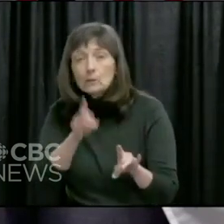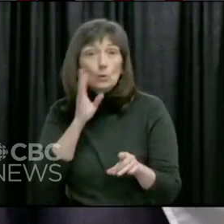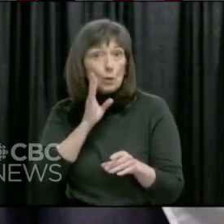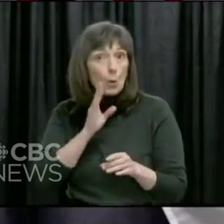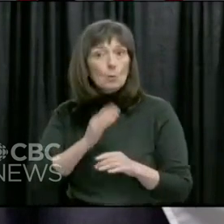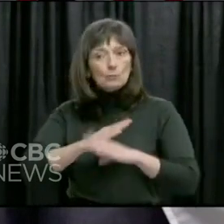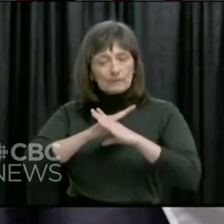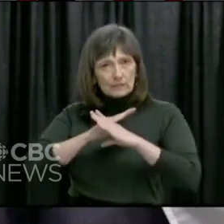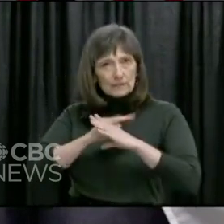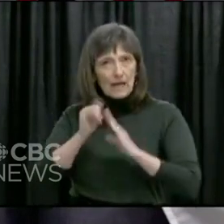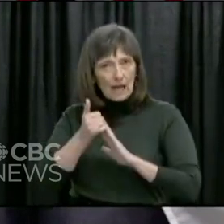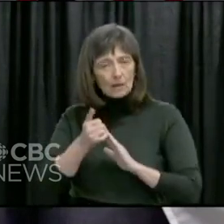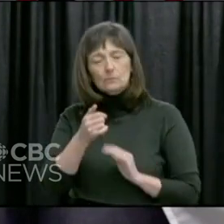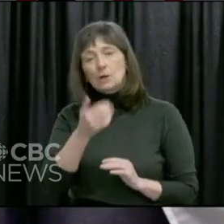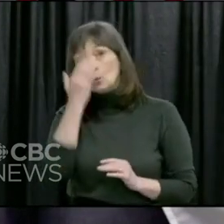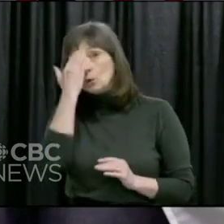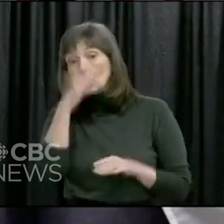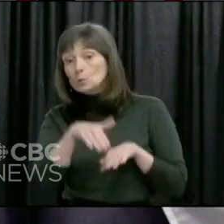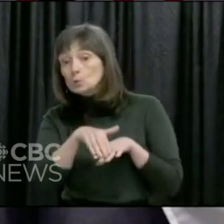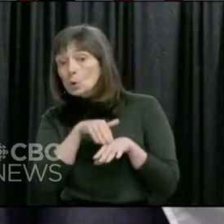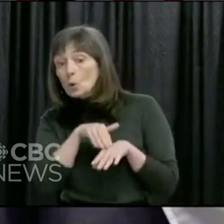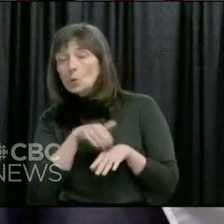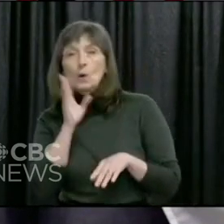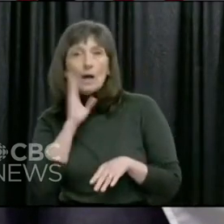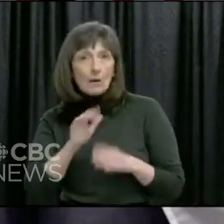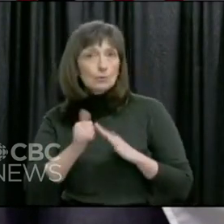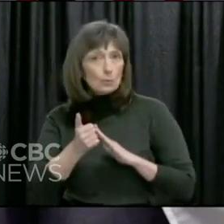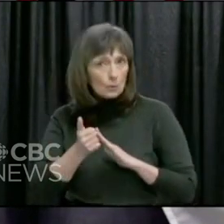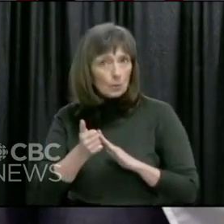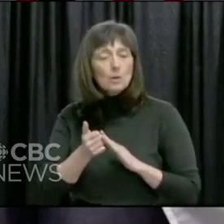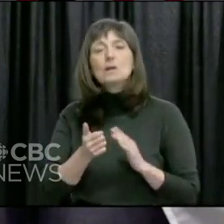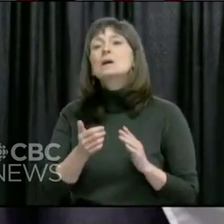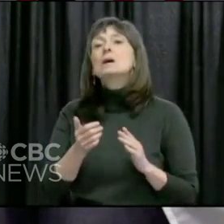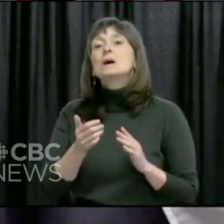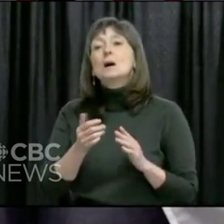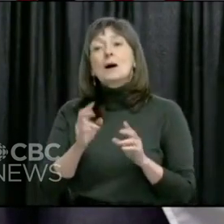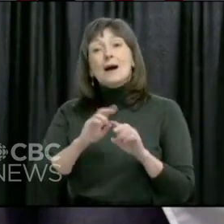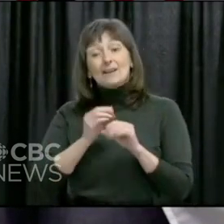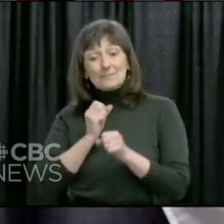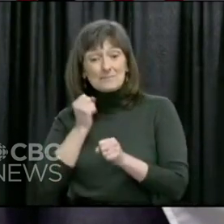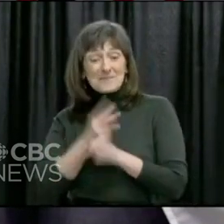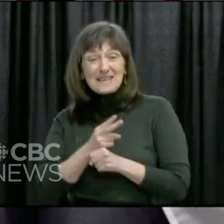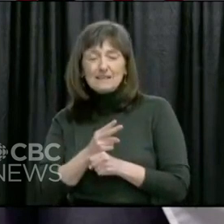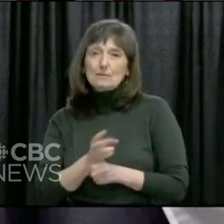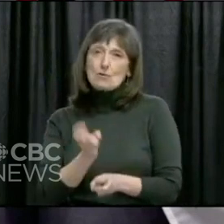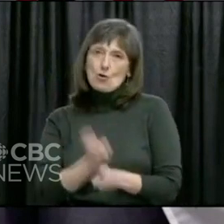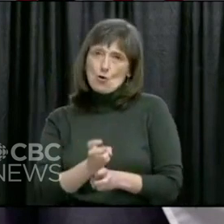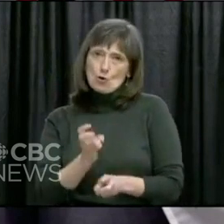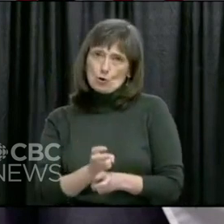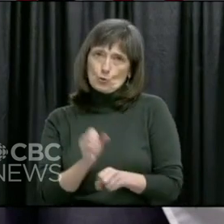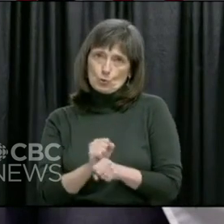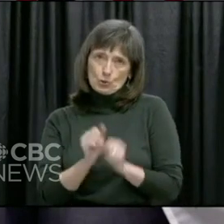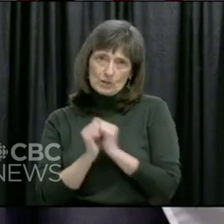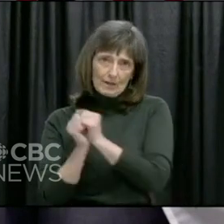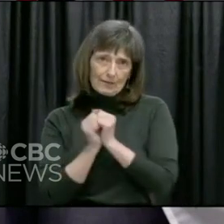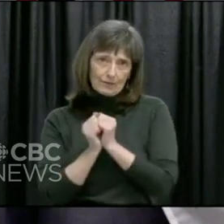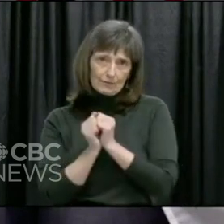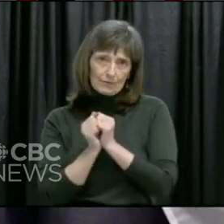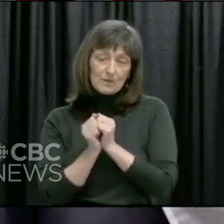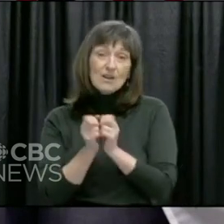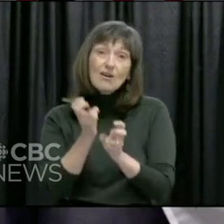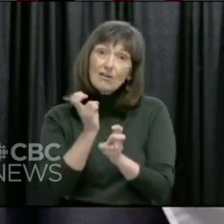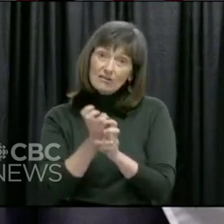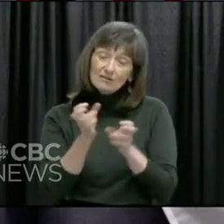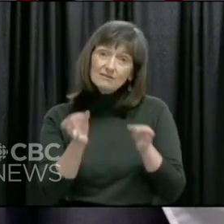spread. And we know that to overcome it will take our continued hard work and dedication, our ability to make difficult decisions,